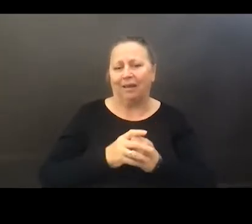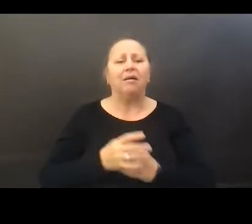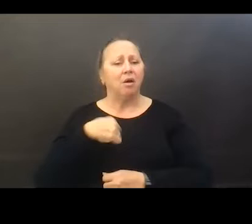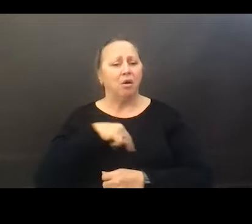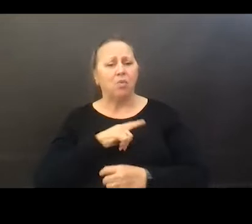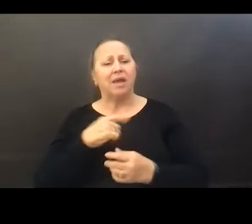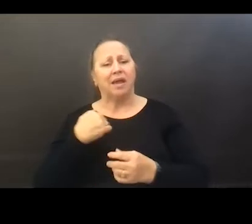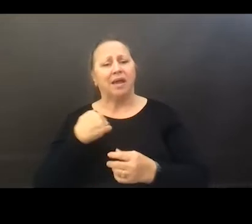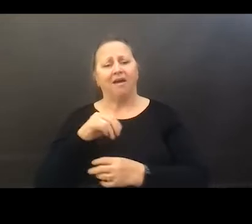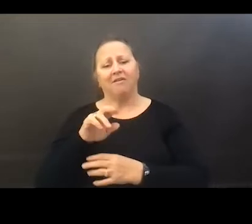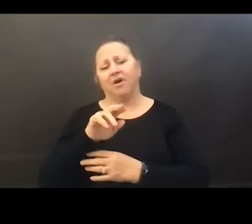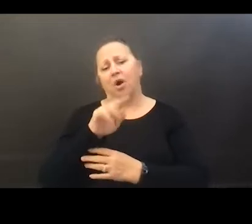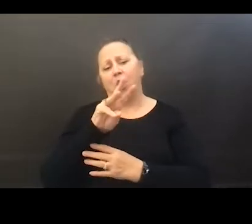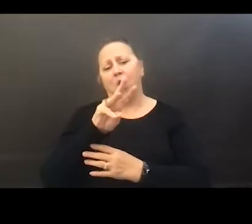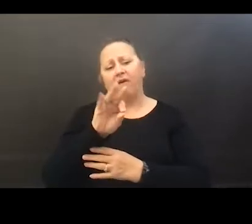workforcesolutionsrca.com. Thank you.